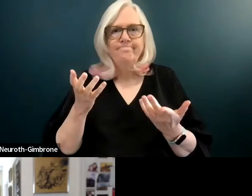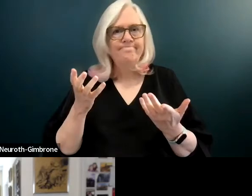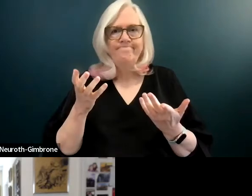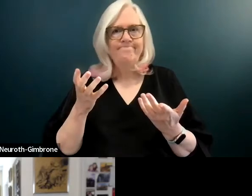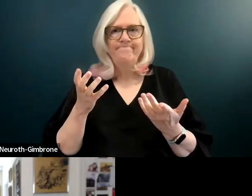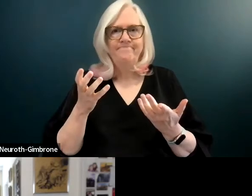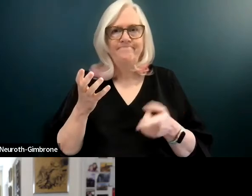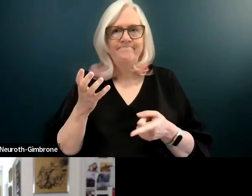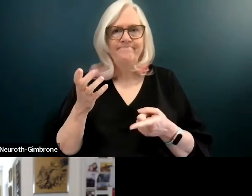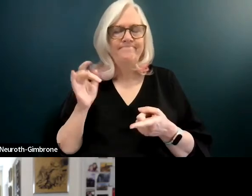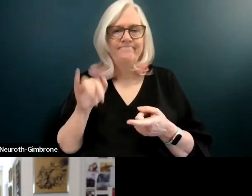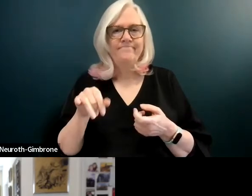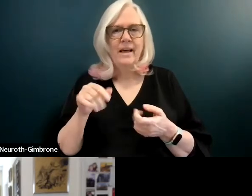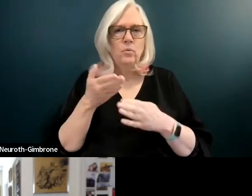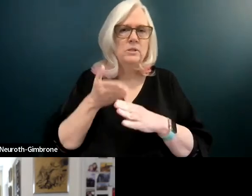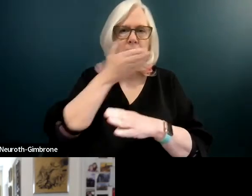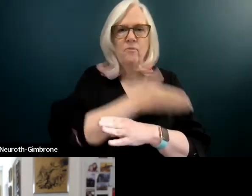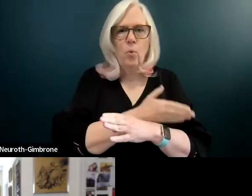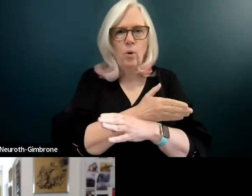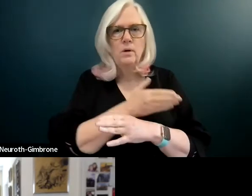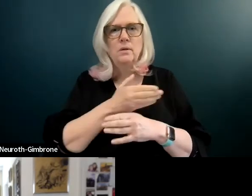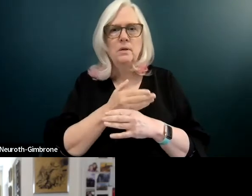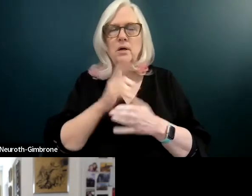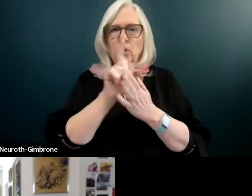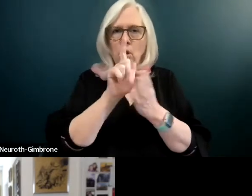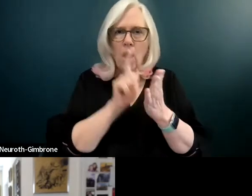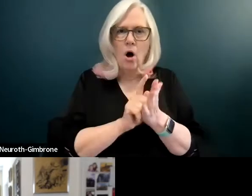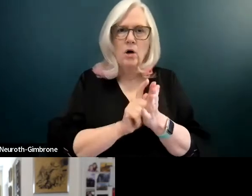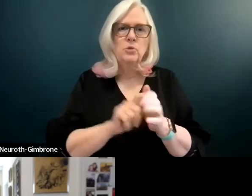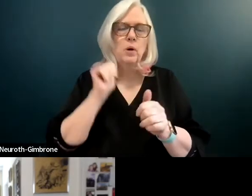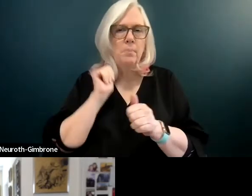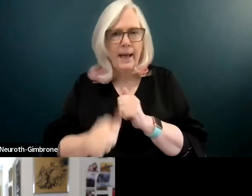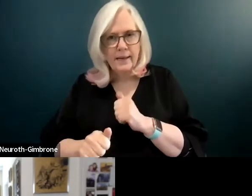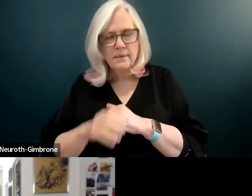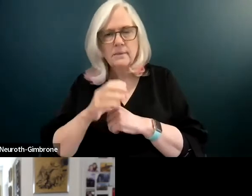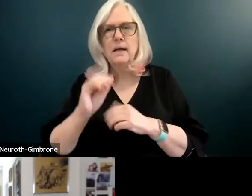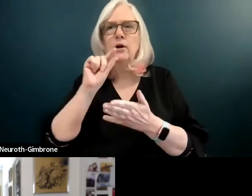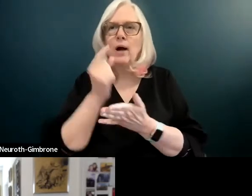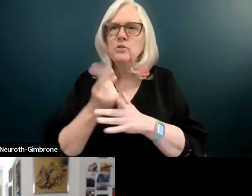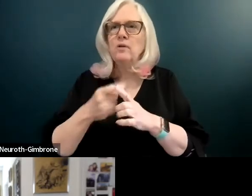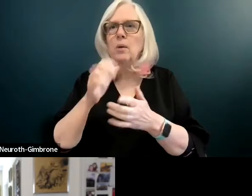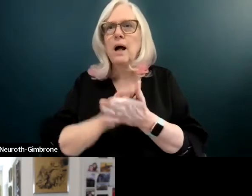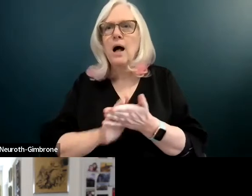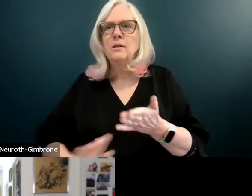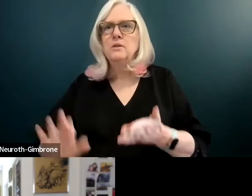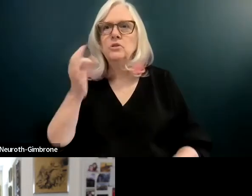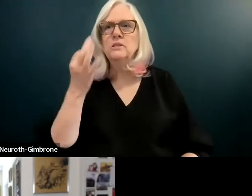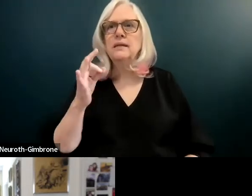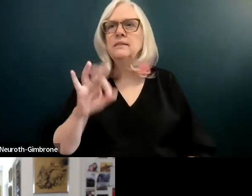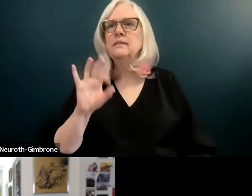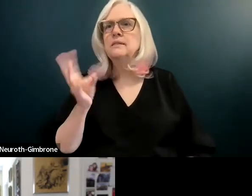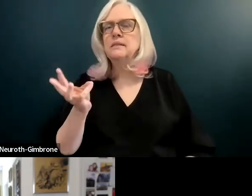because it was, before the laws were passed. I graduated from college in '69. So I think it's